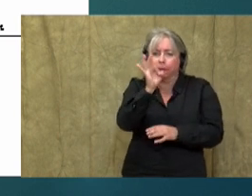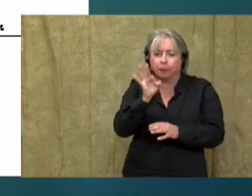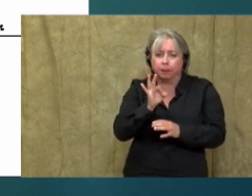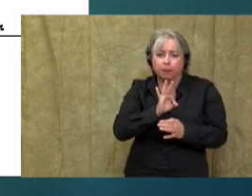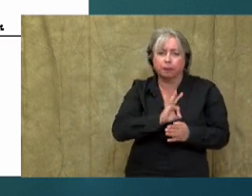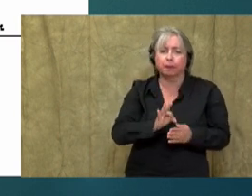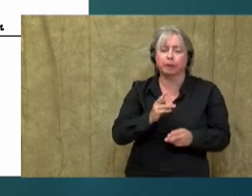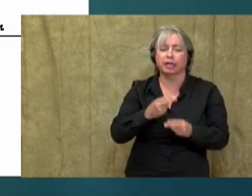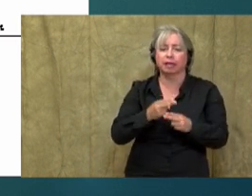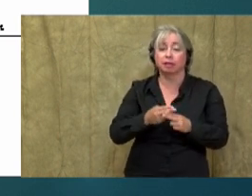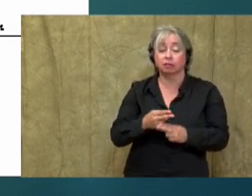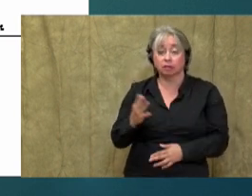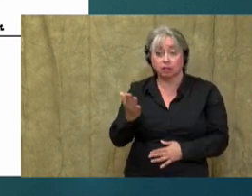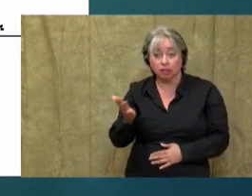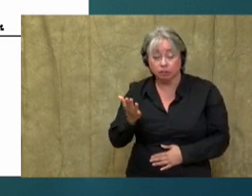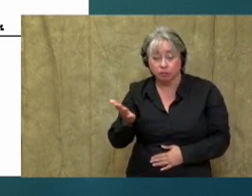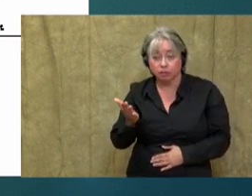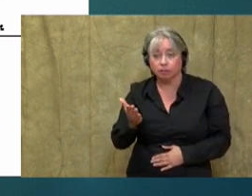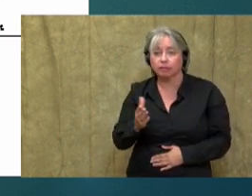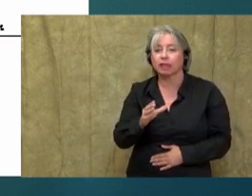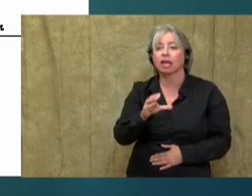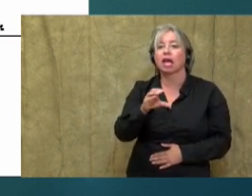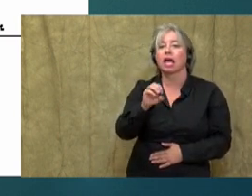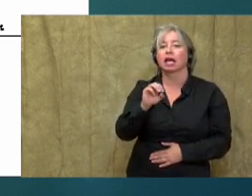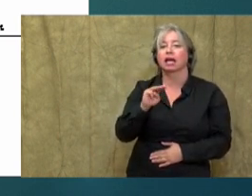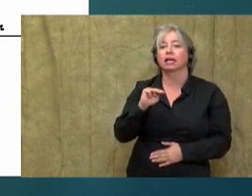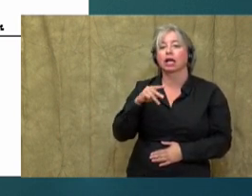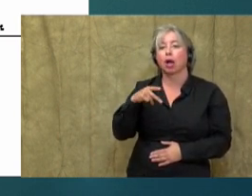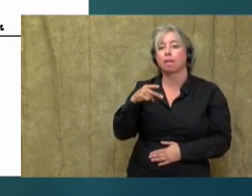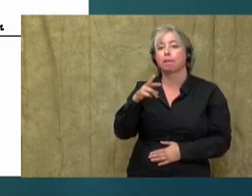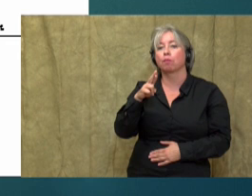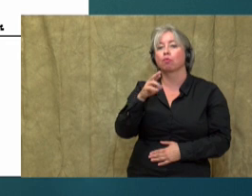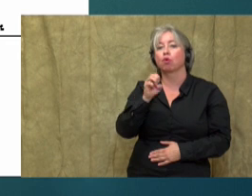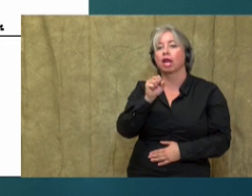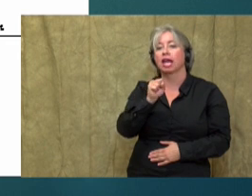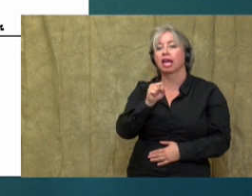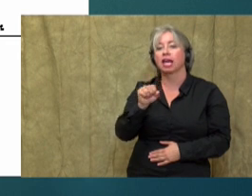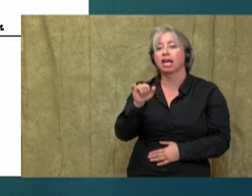conveniently called our compression.